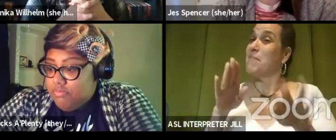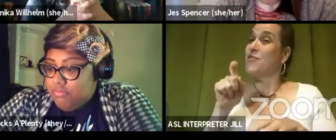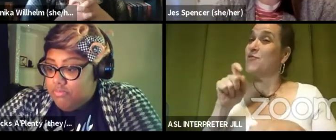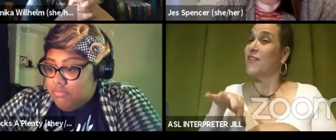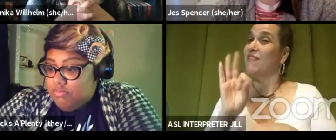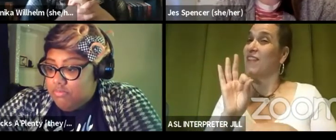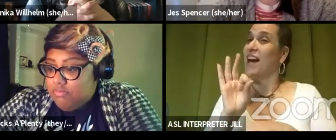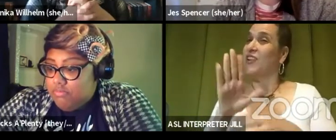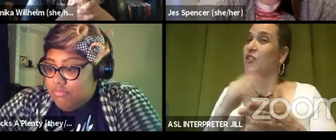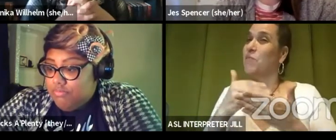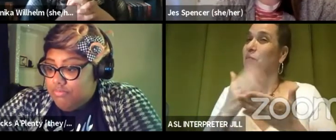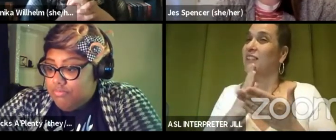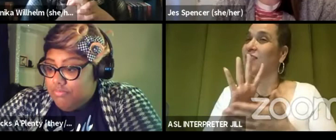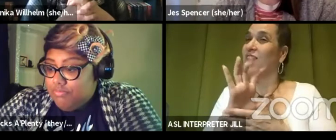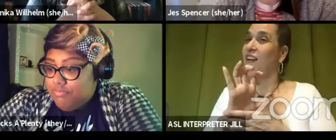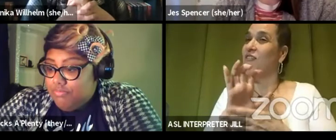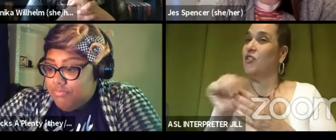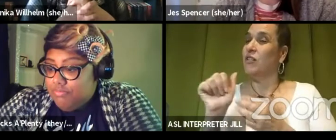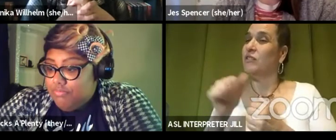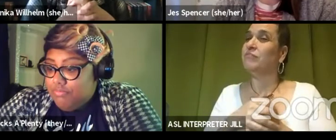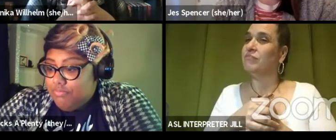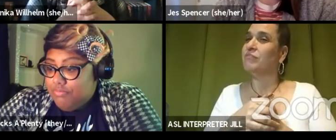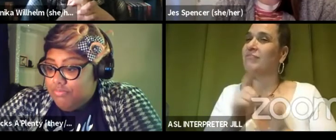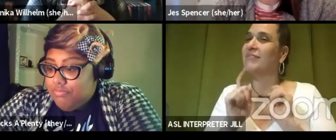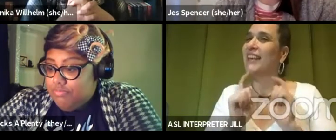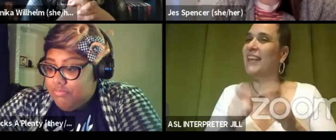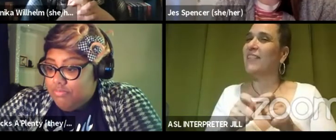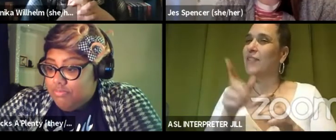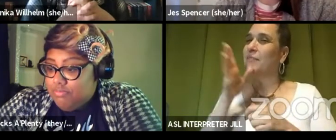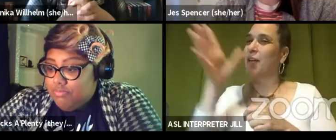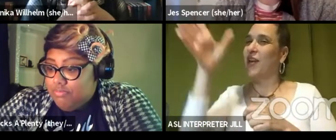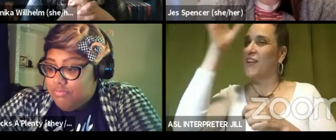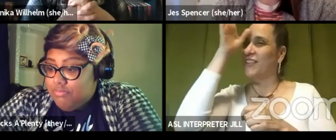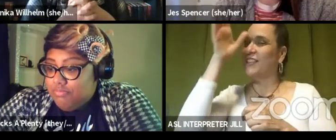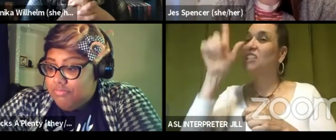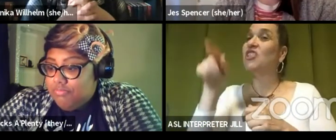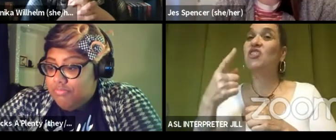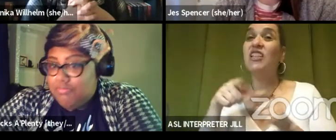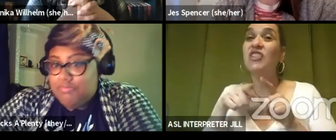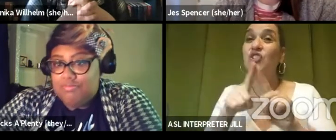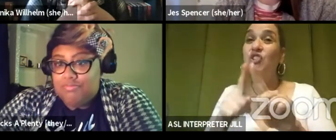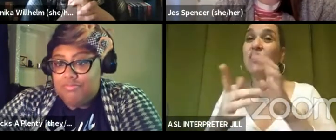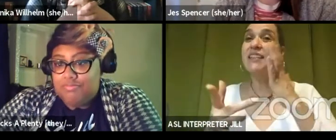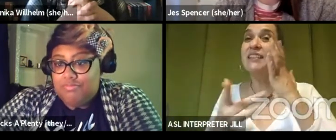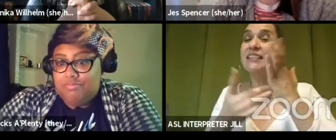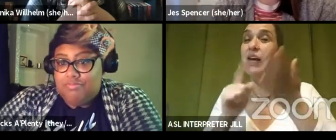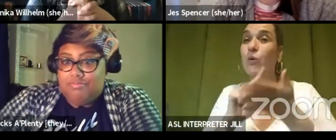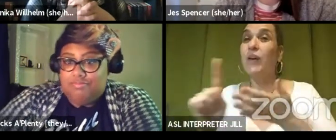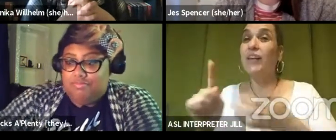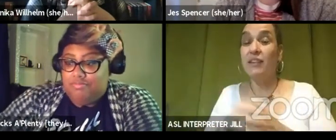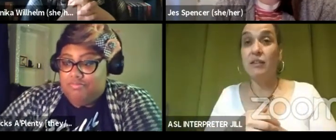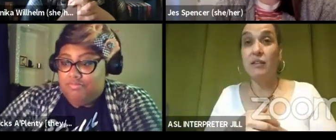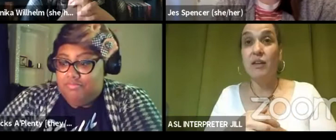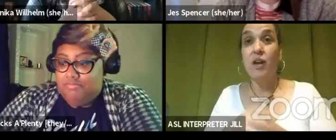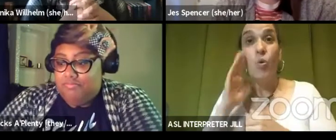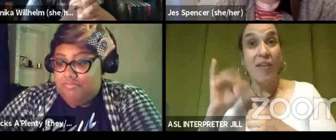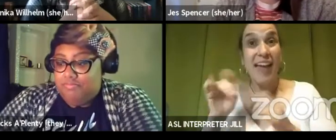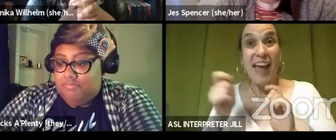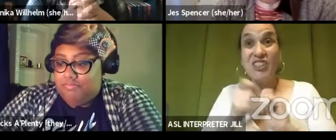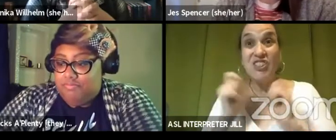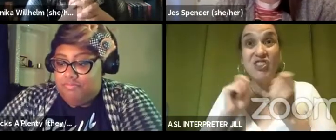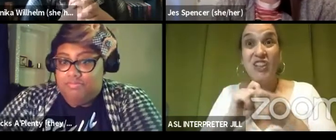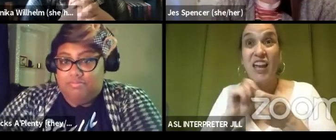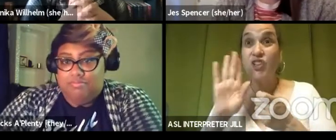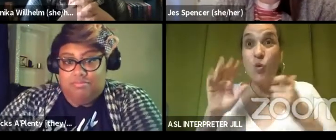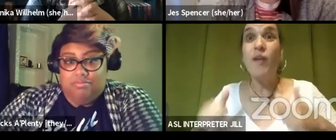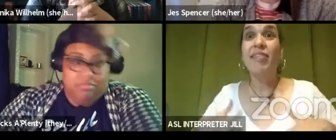like, $500 to give to a parent just during tech week. Would that not change your